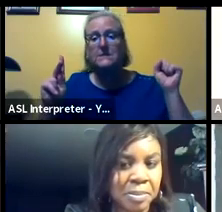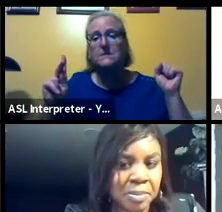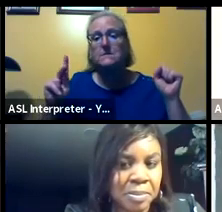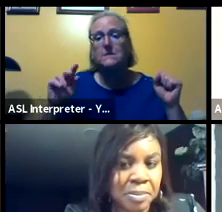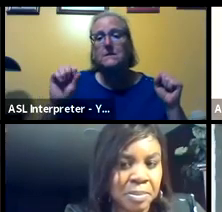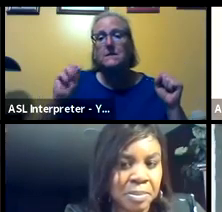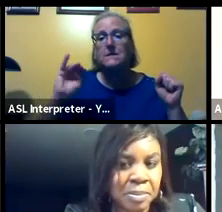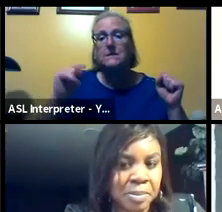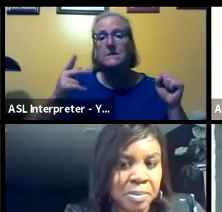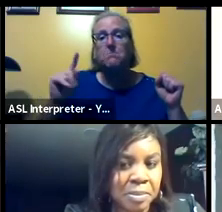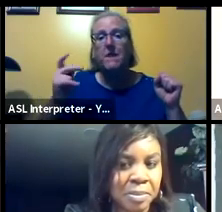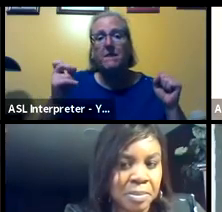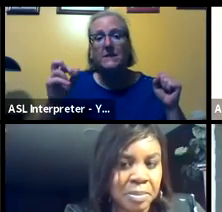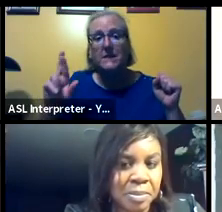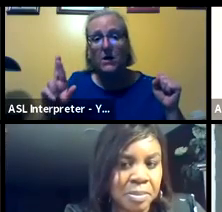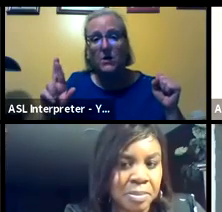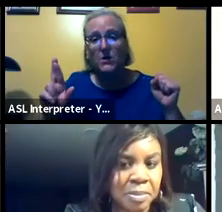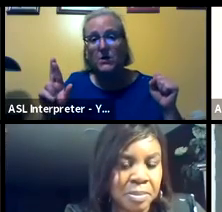Smith Tucker?